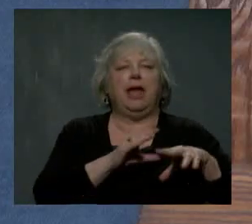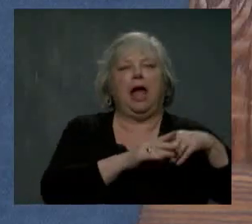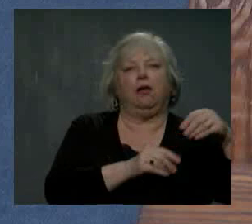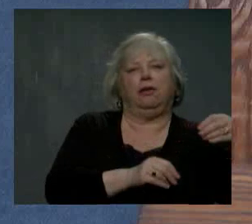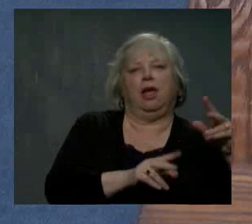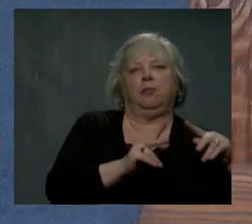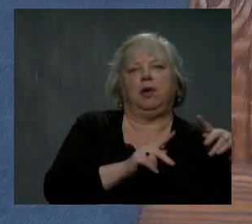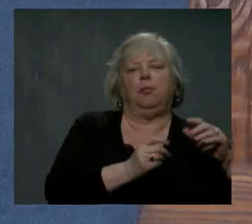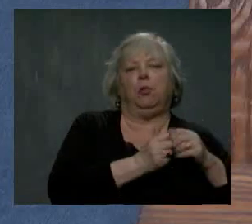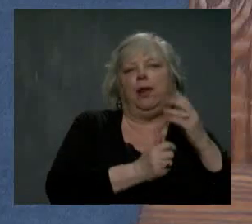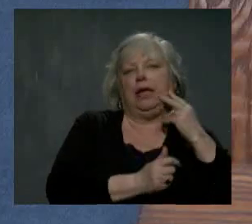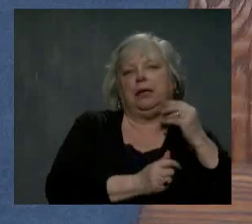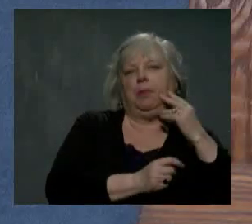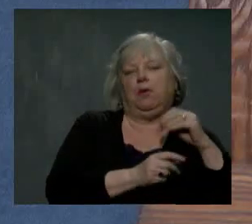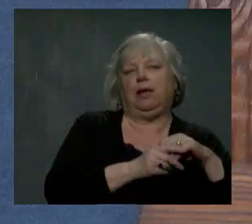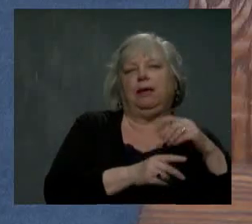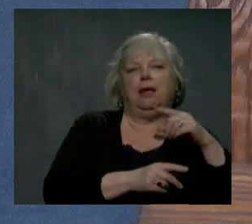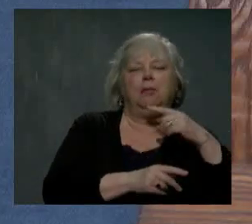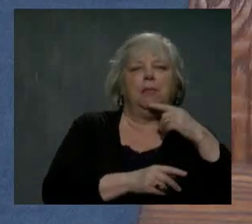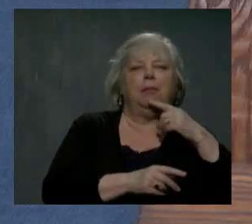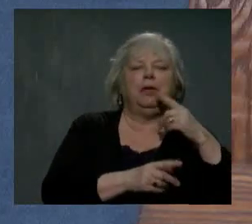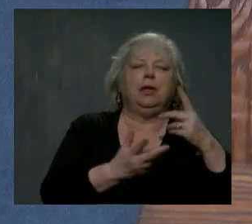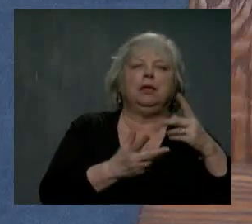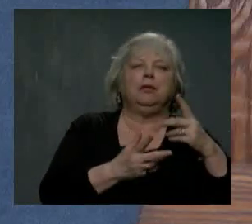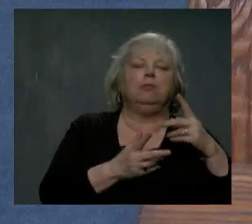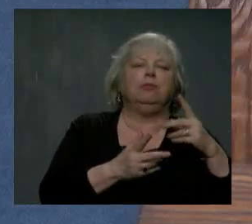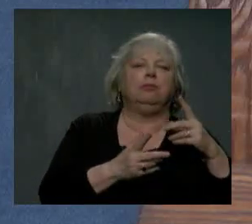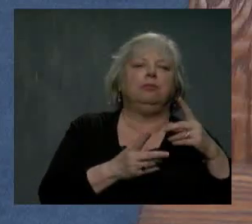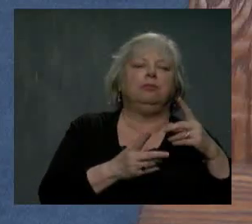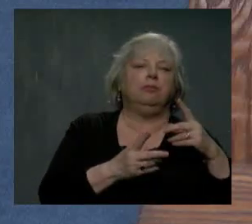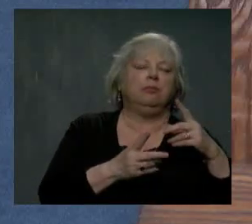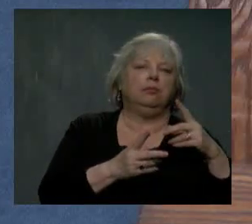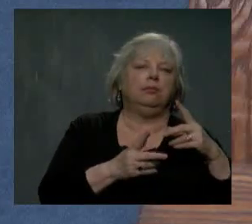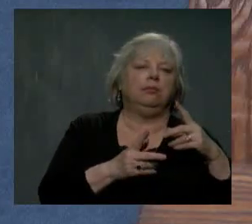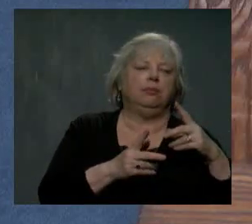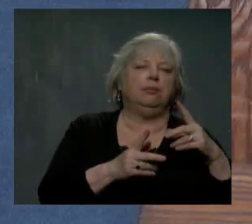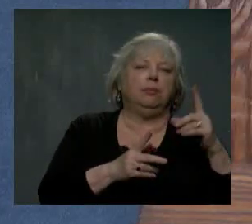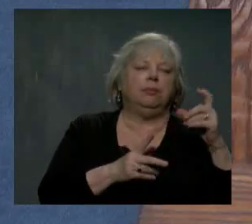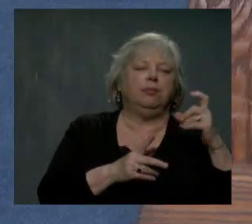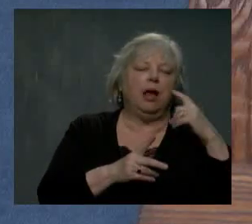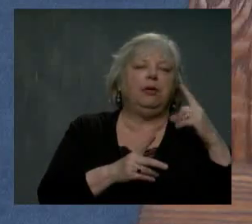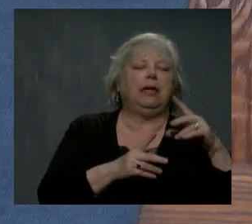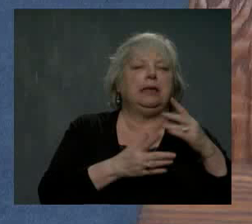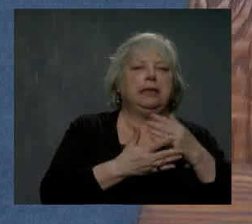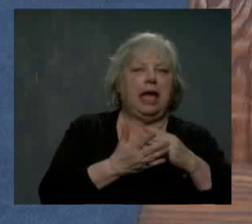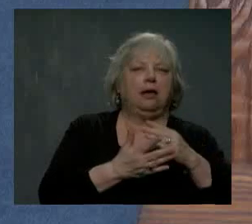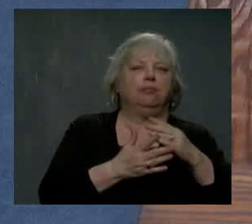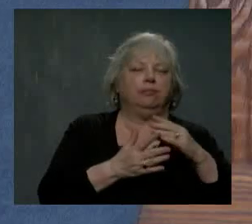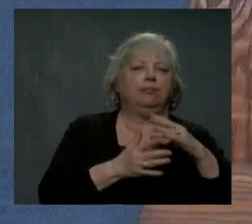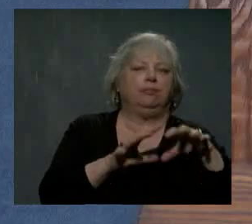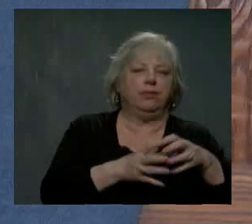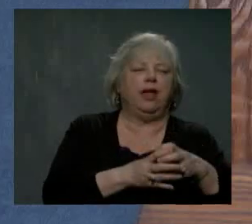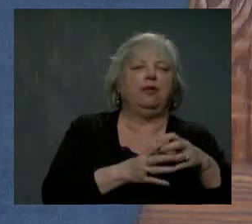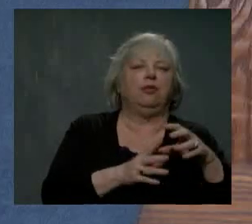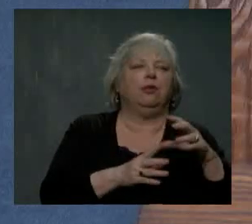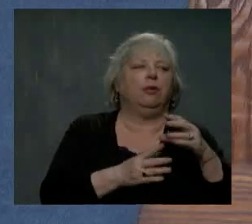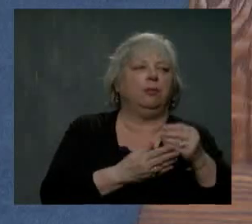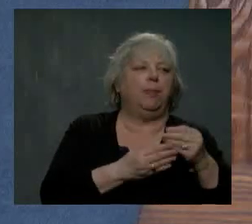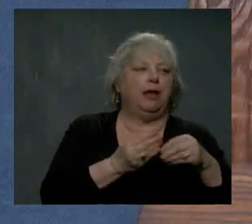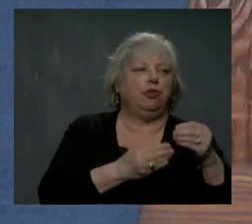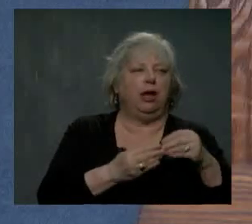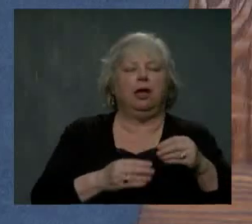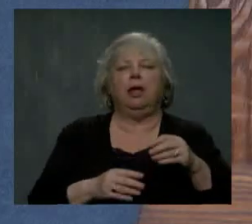with experience in public sector budgeting. The city was notified in September